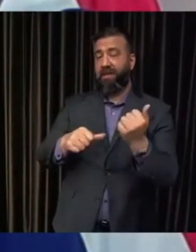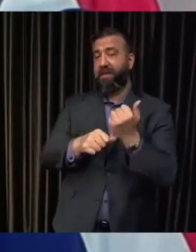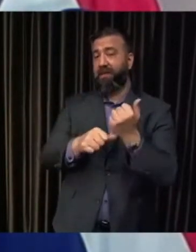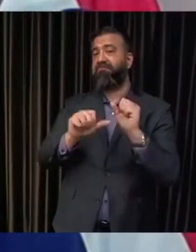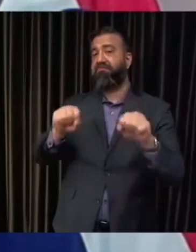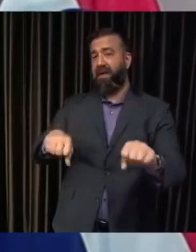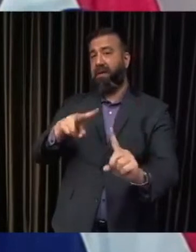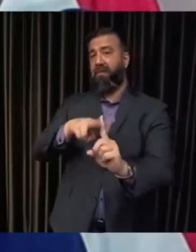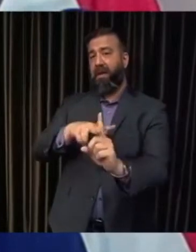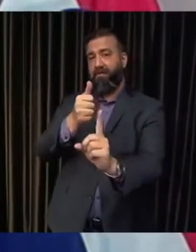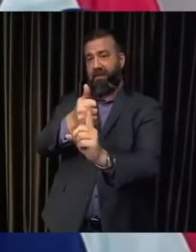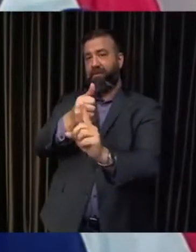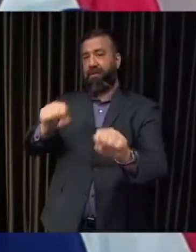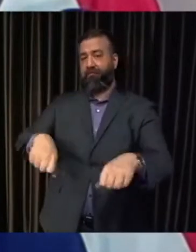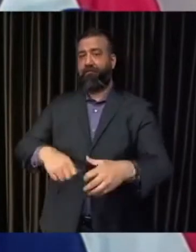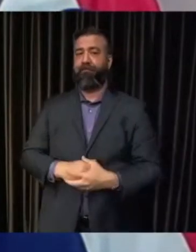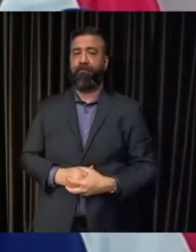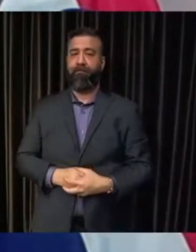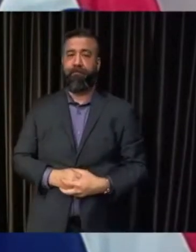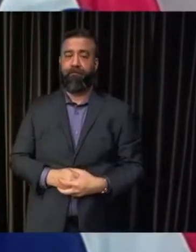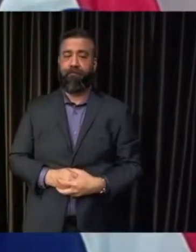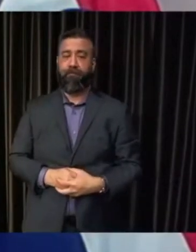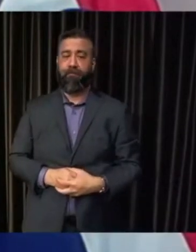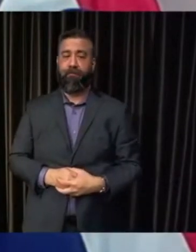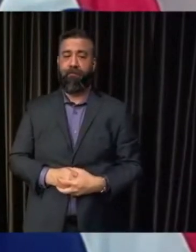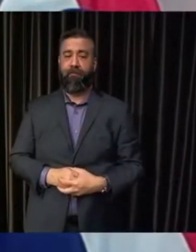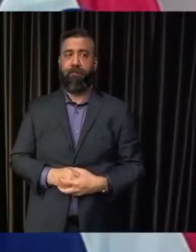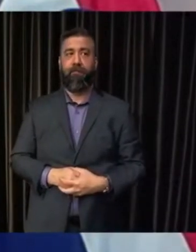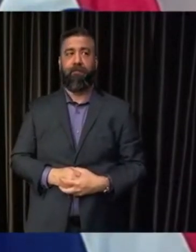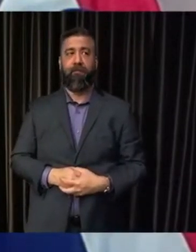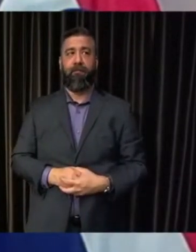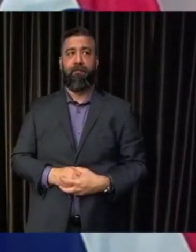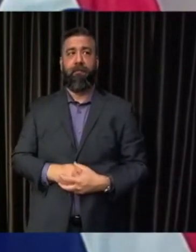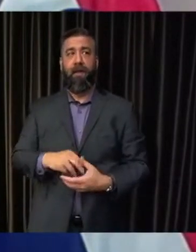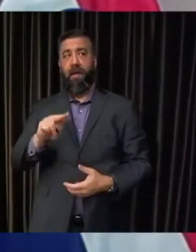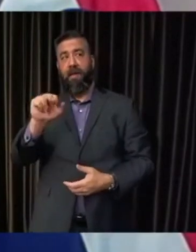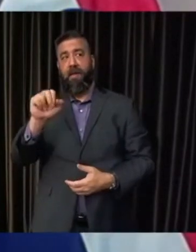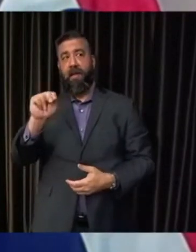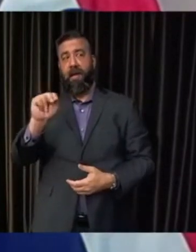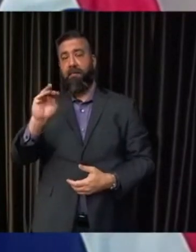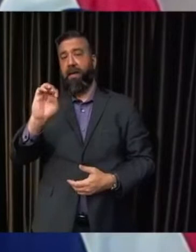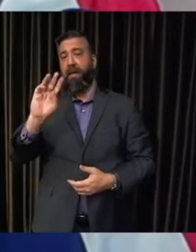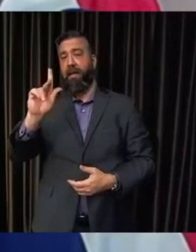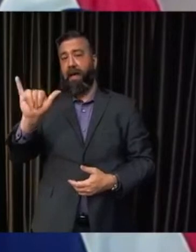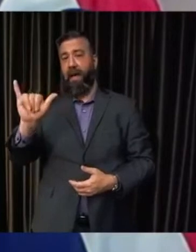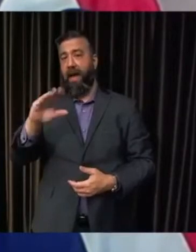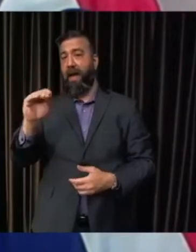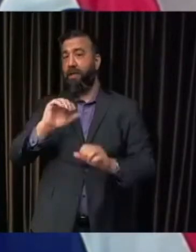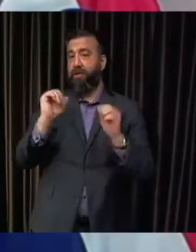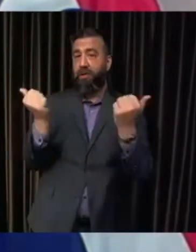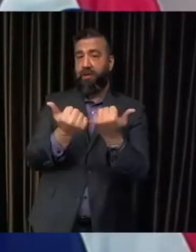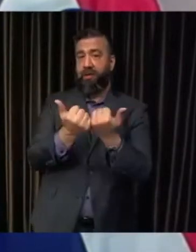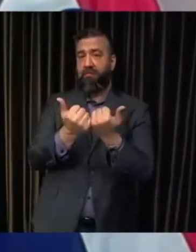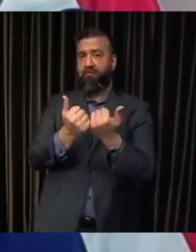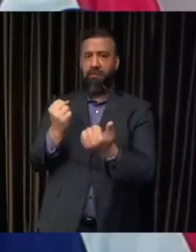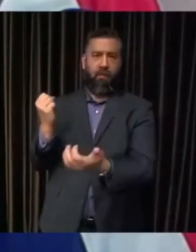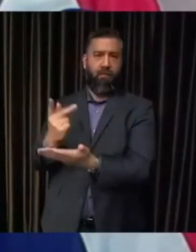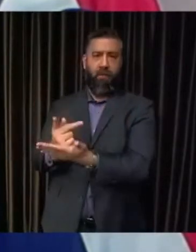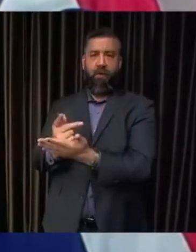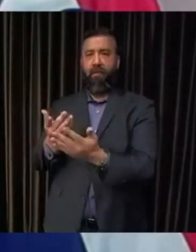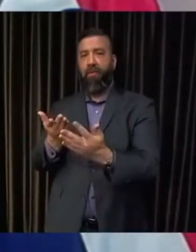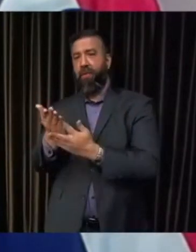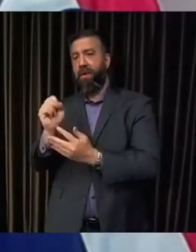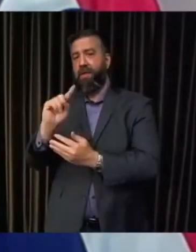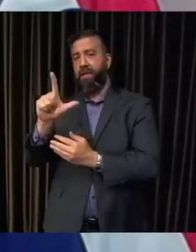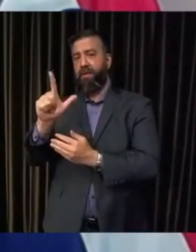can apply for this funding. Nan McKay and Associates has been authorized by St. Louis County to assist in the